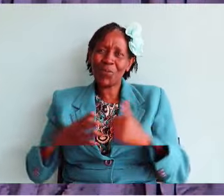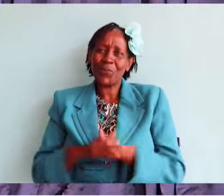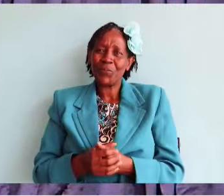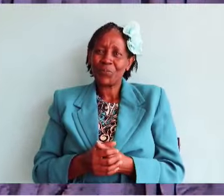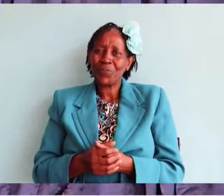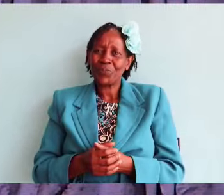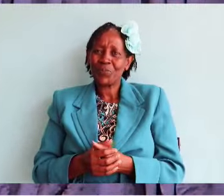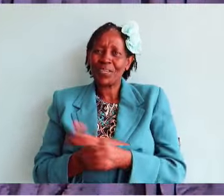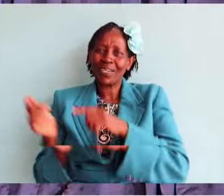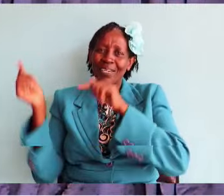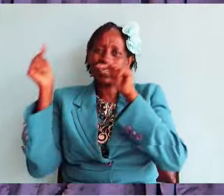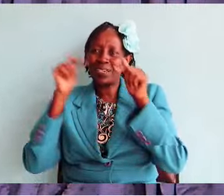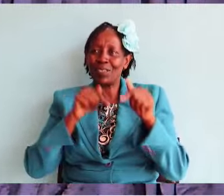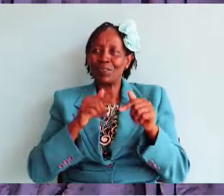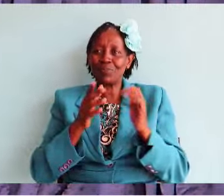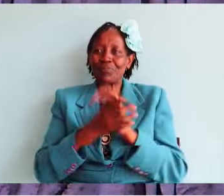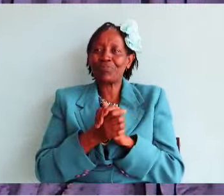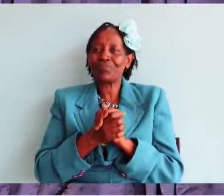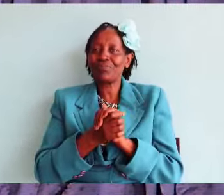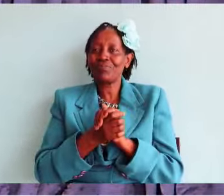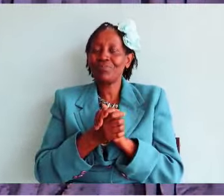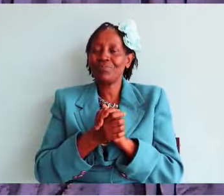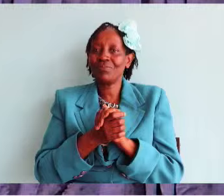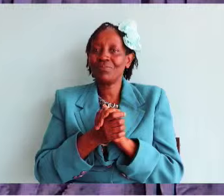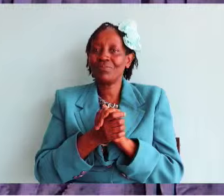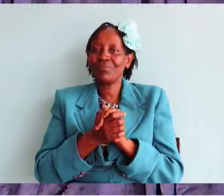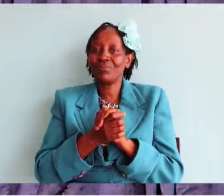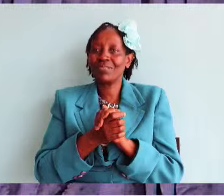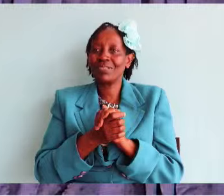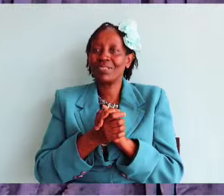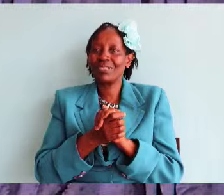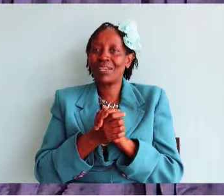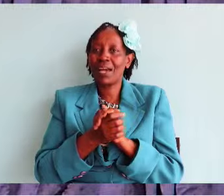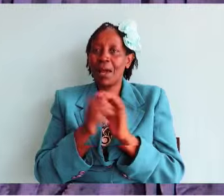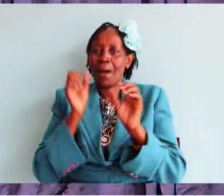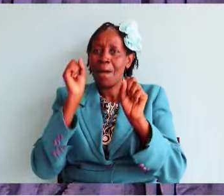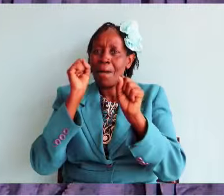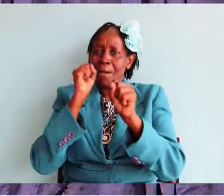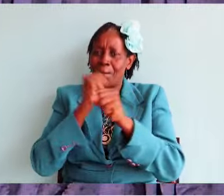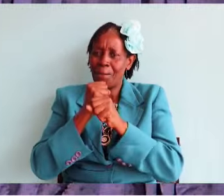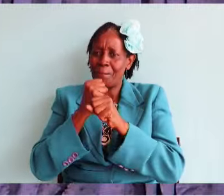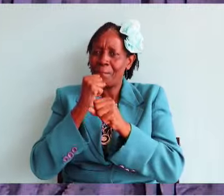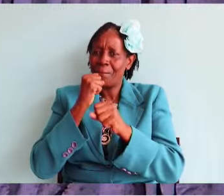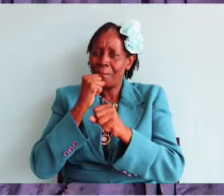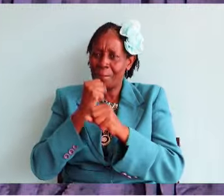came to Aaron and said, please, make us a God.